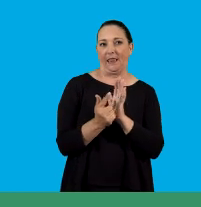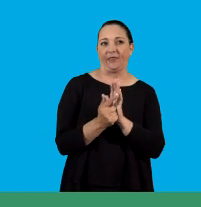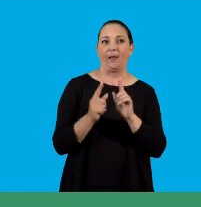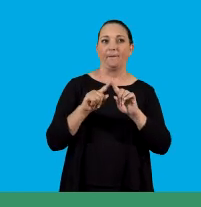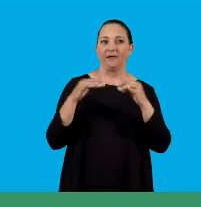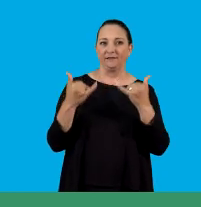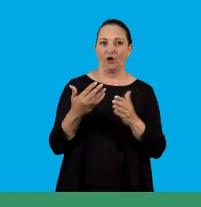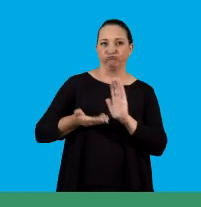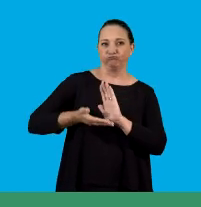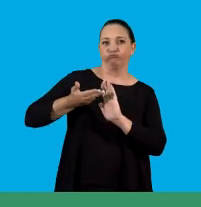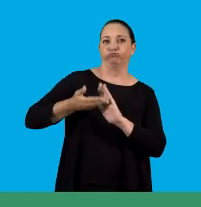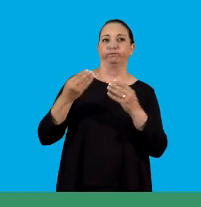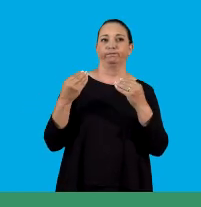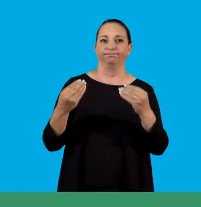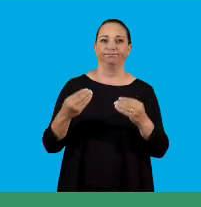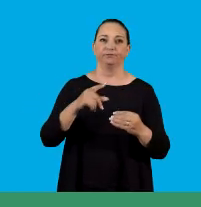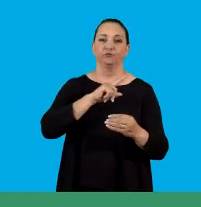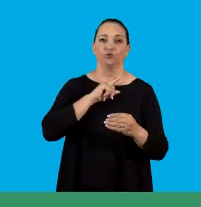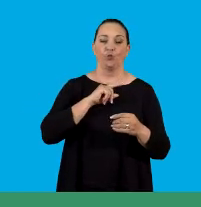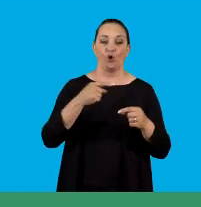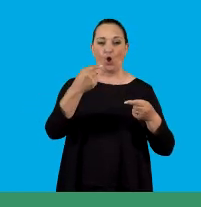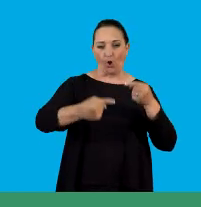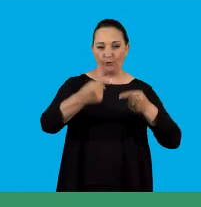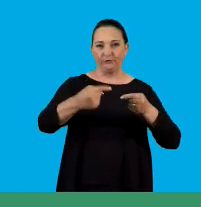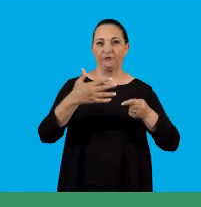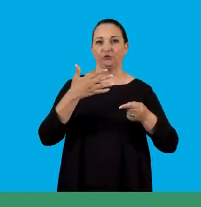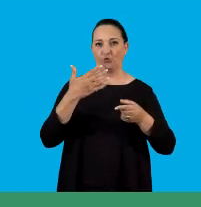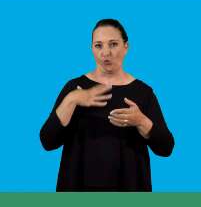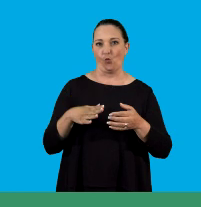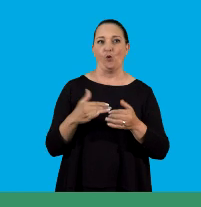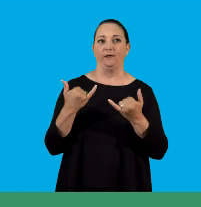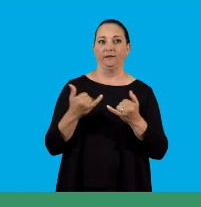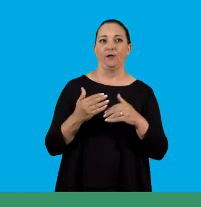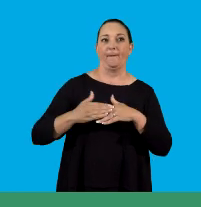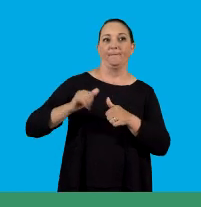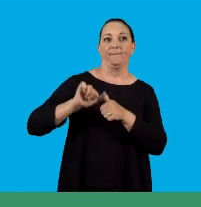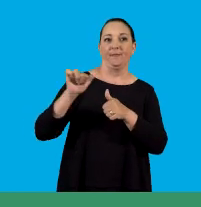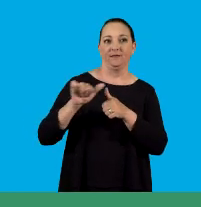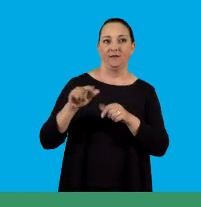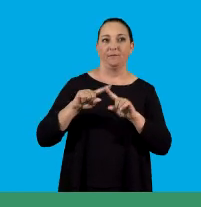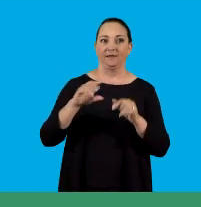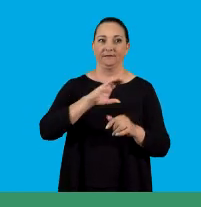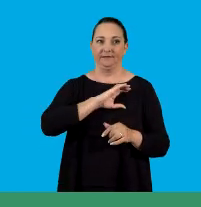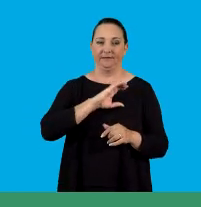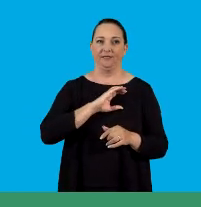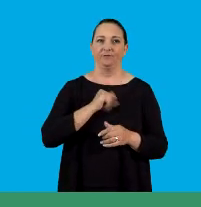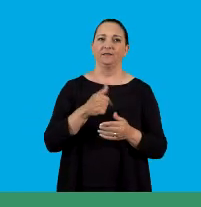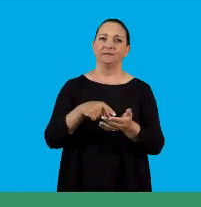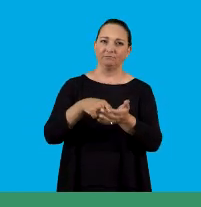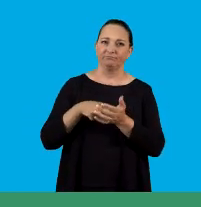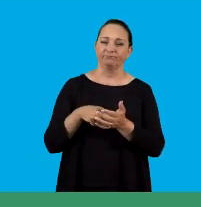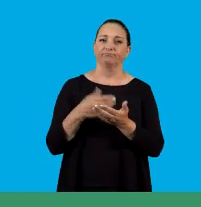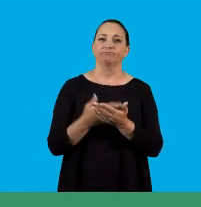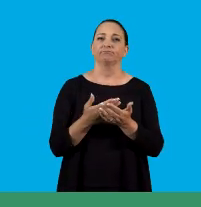upgrade their production processes to stay ahead of their competitors. Customers are always requested to